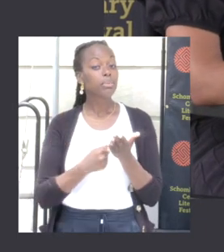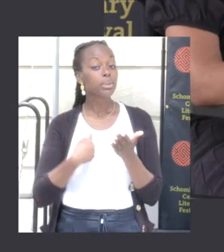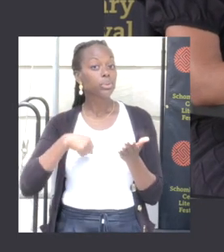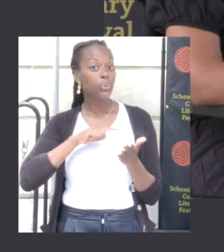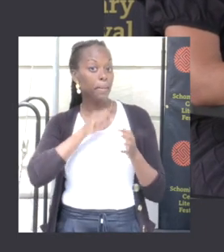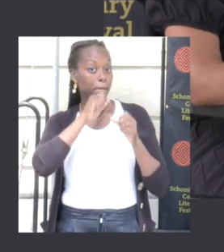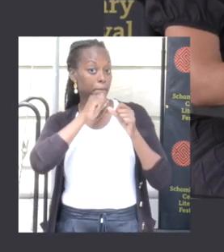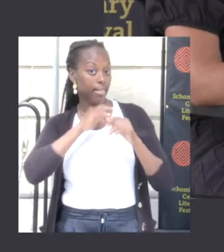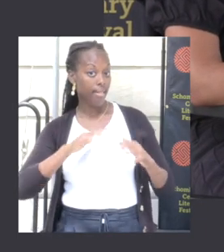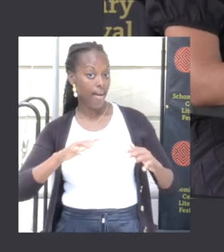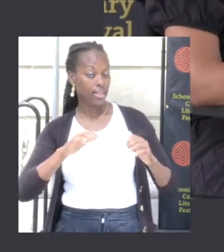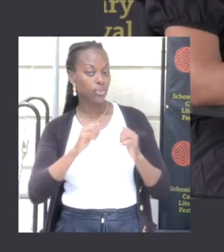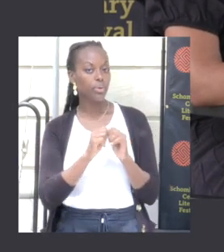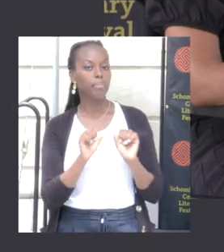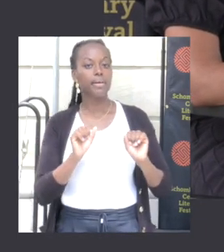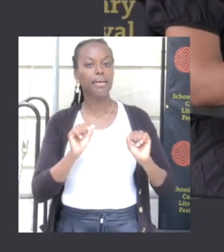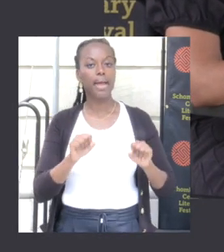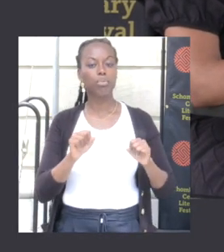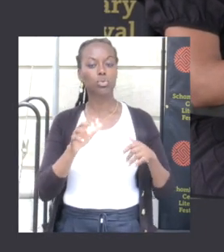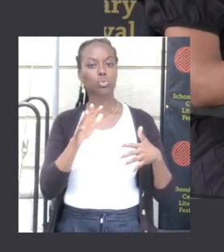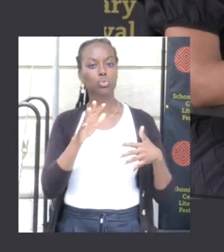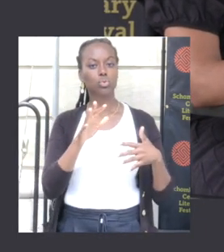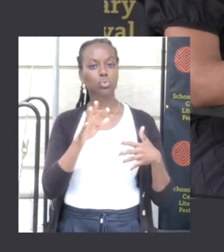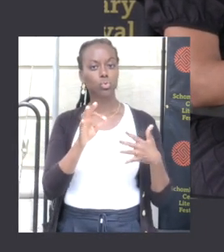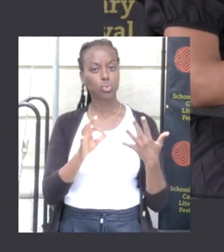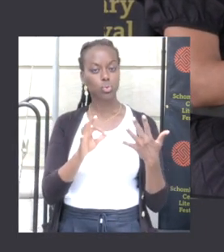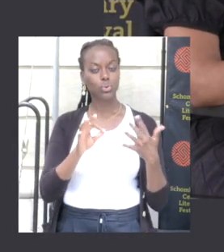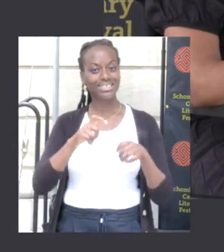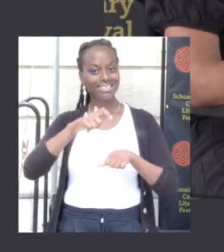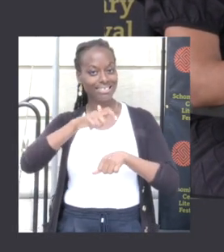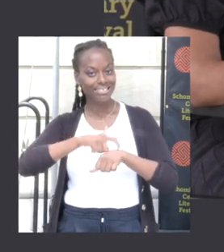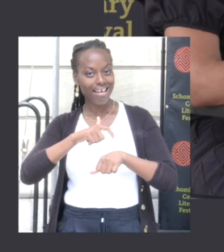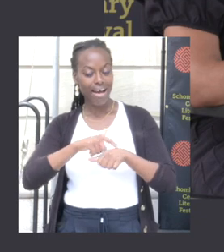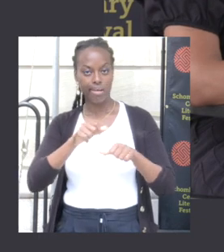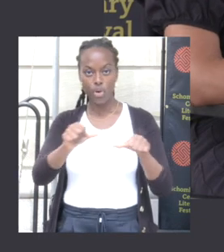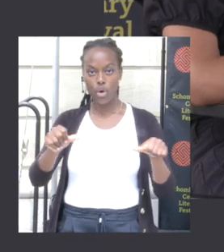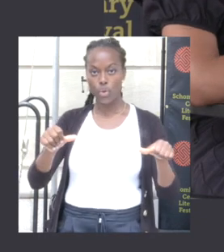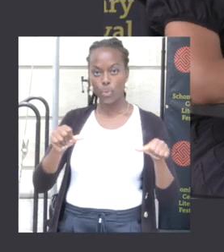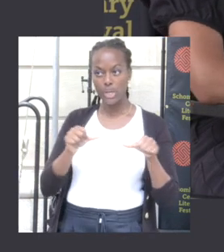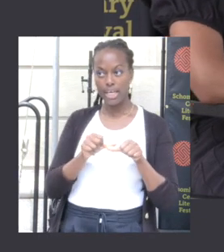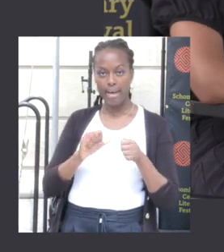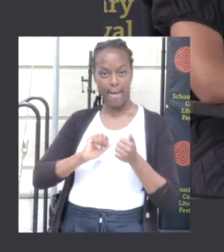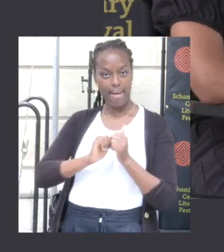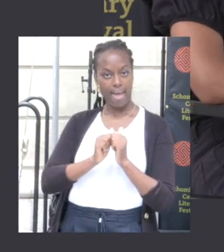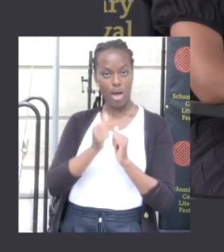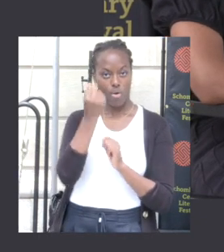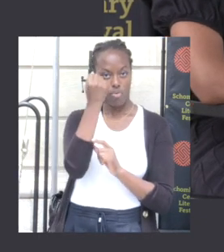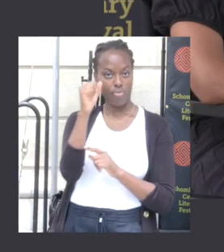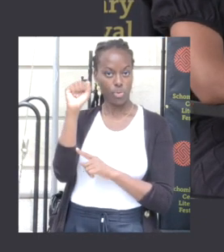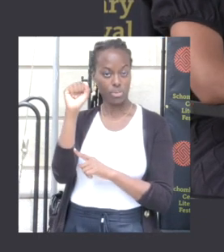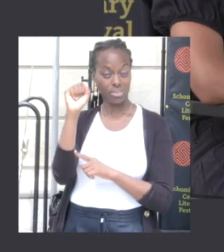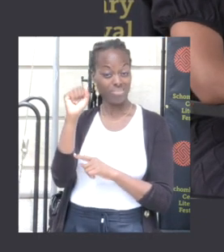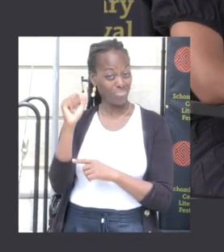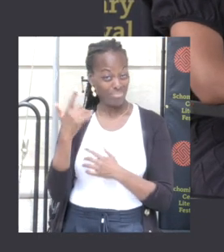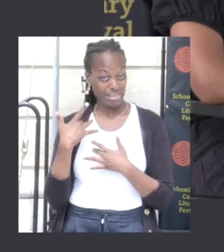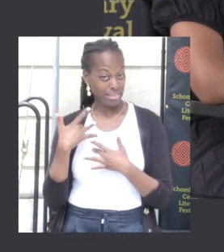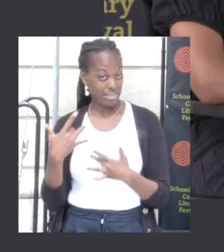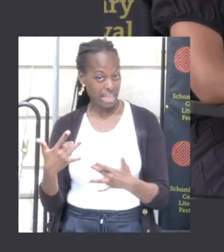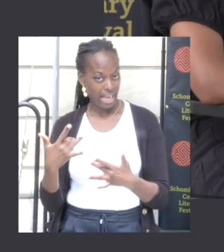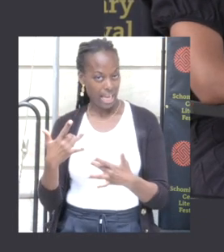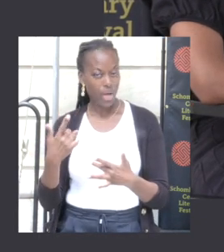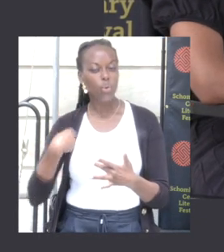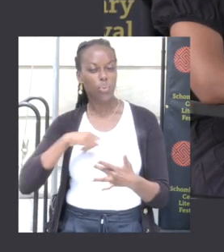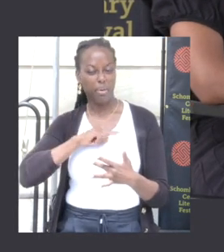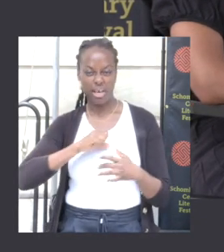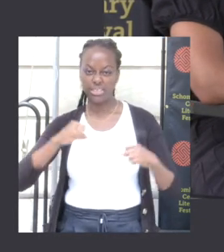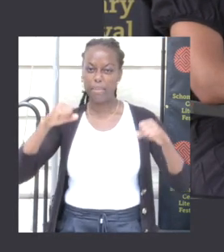with being able to choose the time and the arena and the manner of our revolution. but more usually, we must do battle where